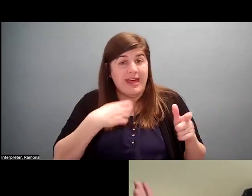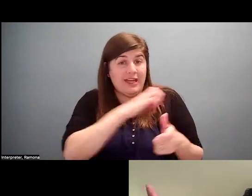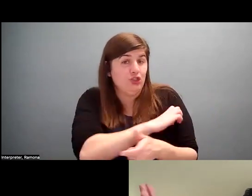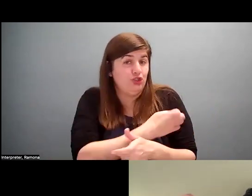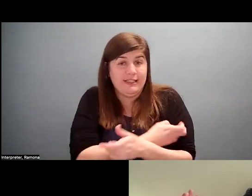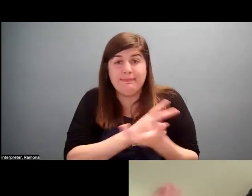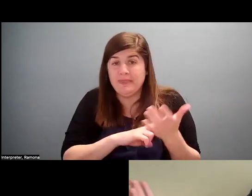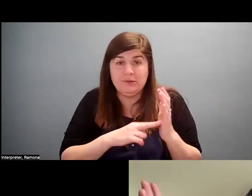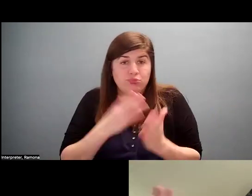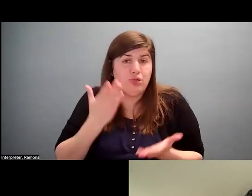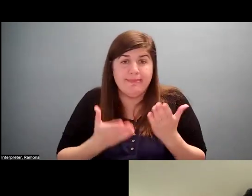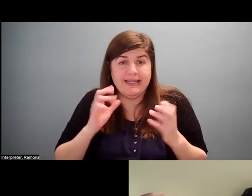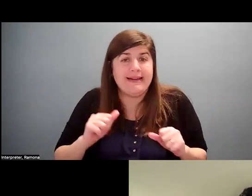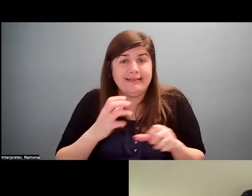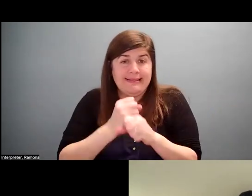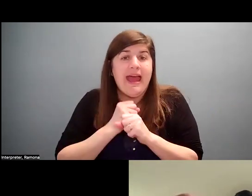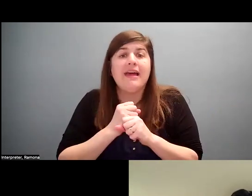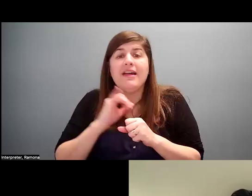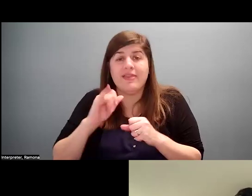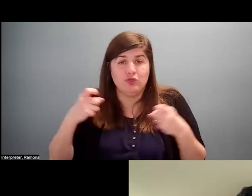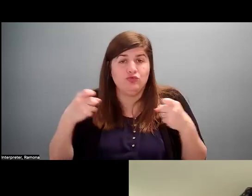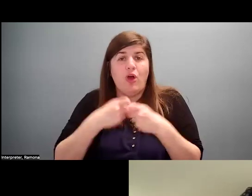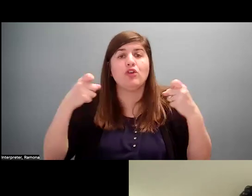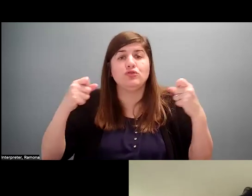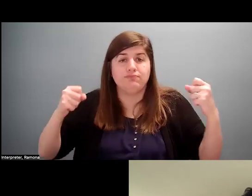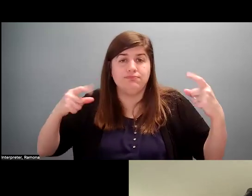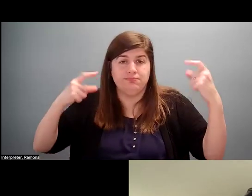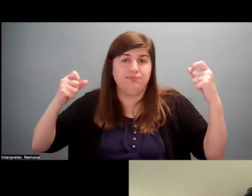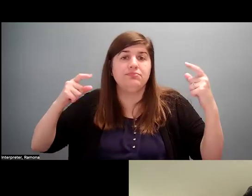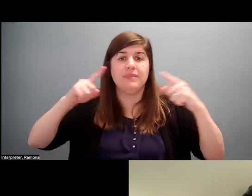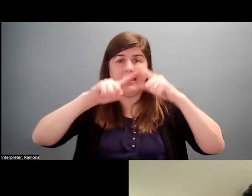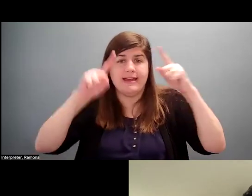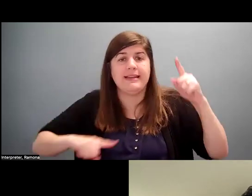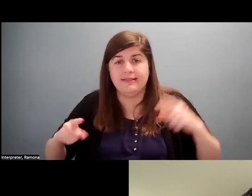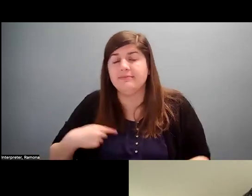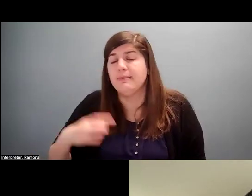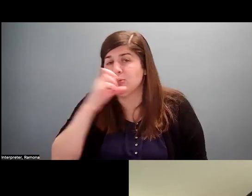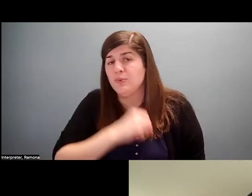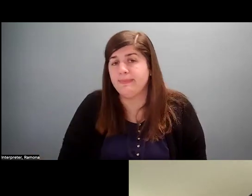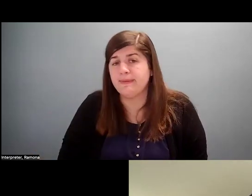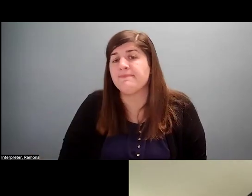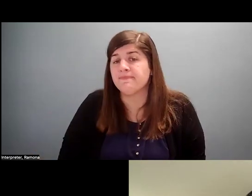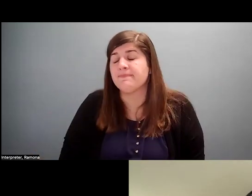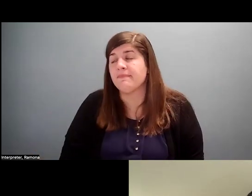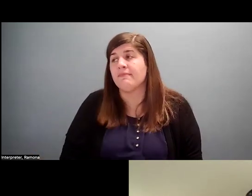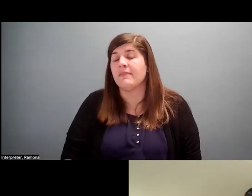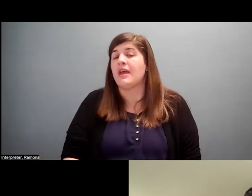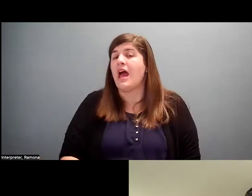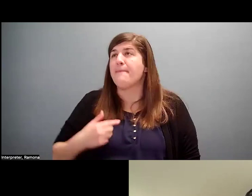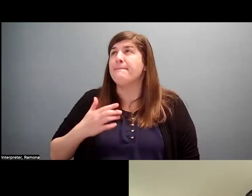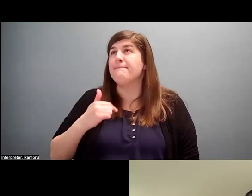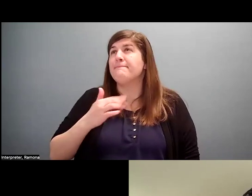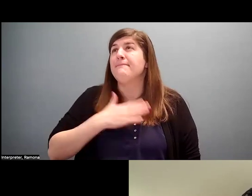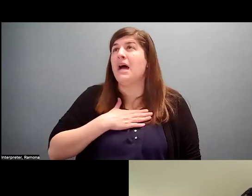get the discharge to make that gas into a lightning. Cool. I might